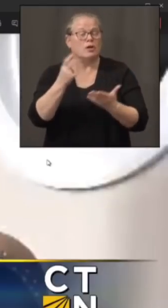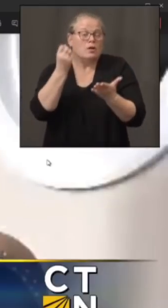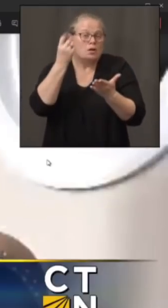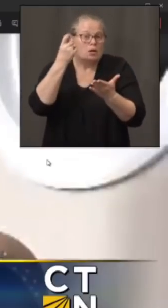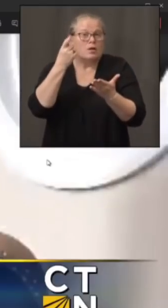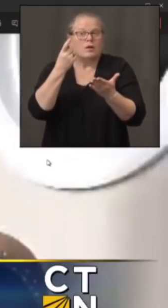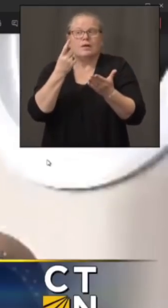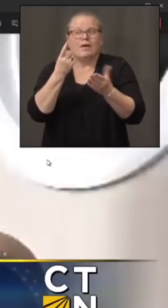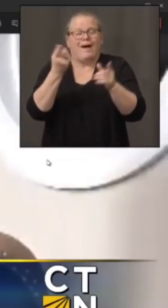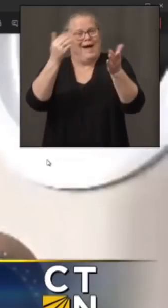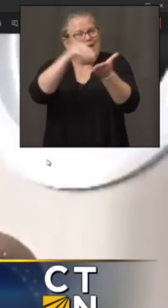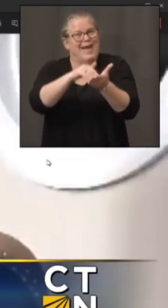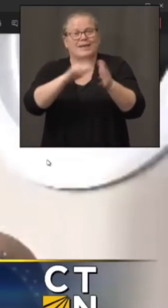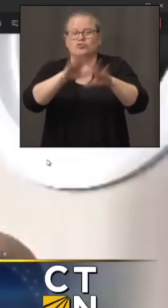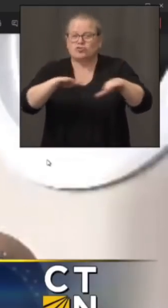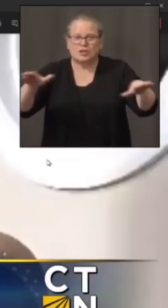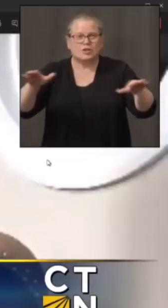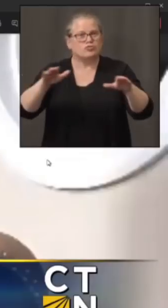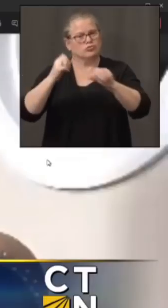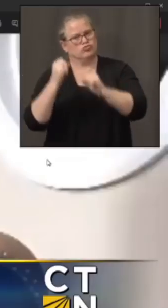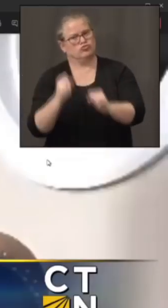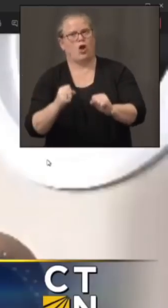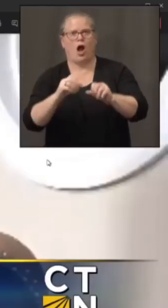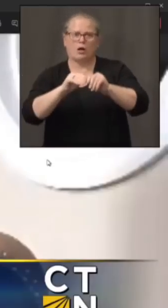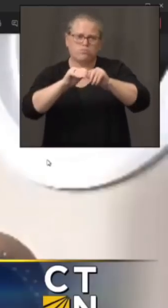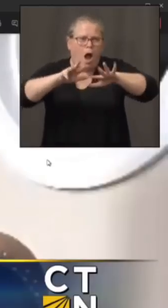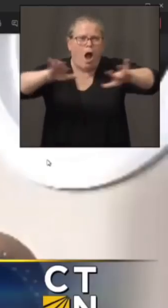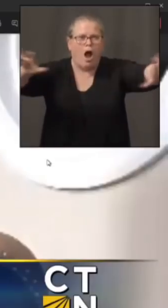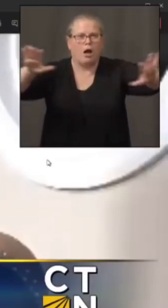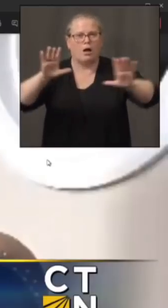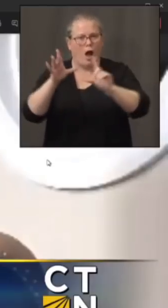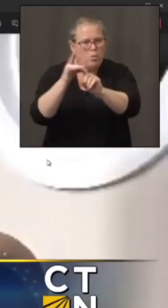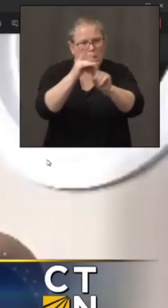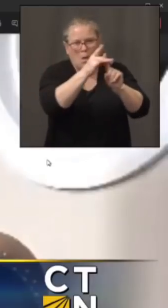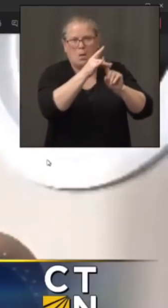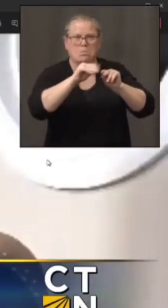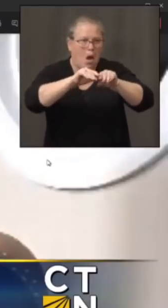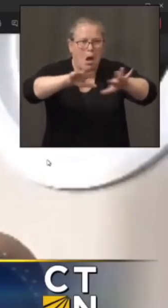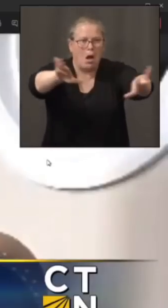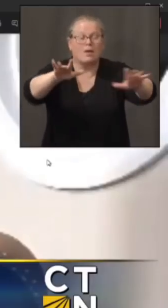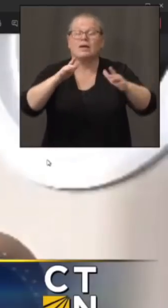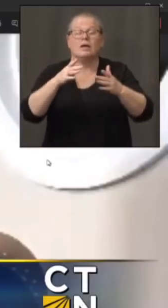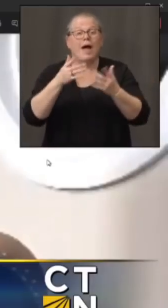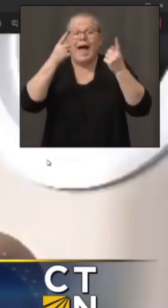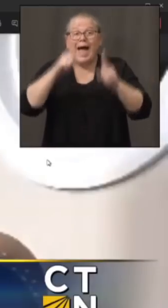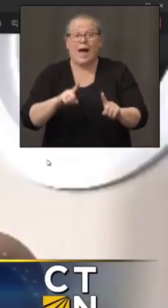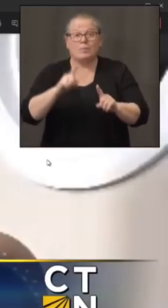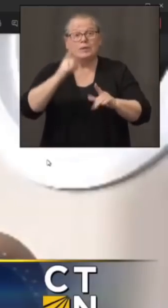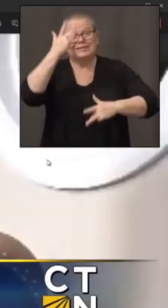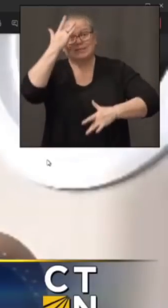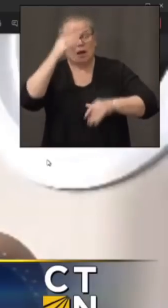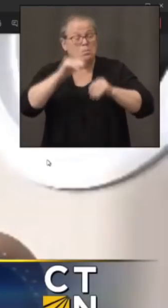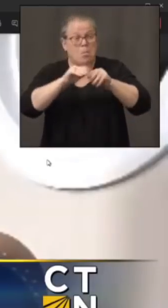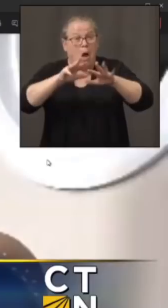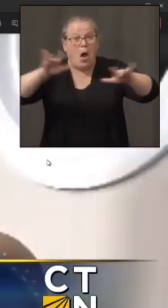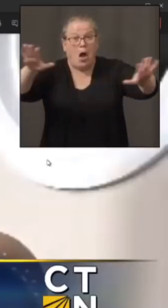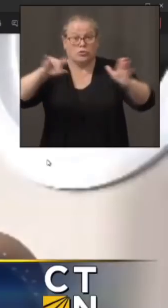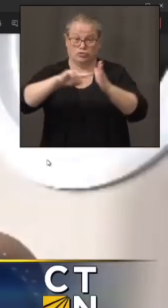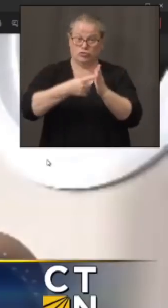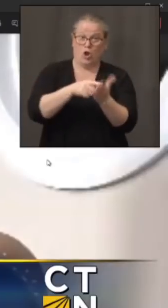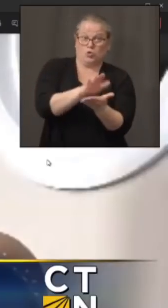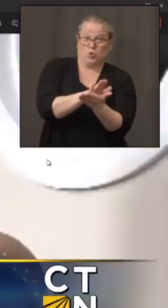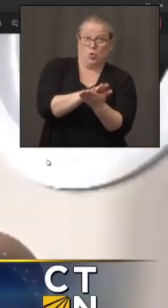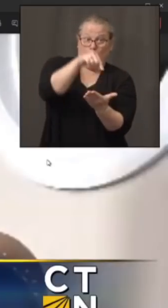major source of community transmission, the outbreaks aren't starting in schools. The infection's getting into the schools when you